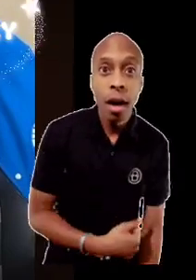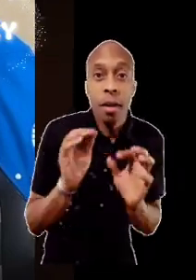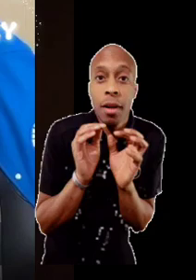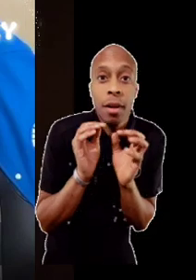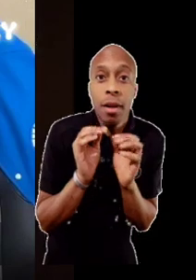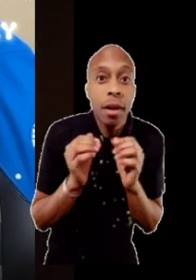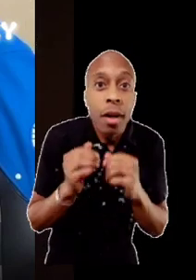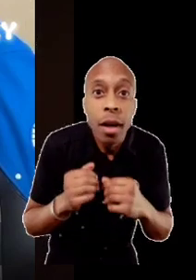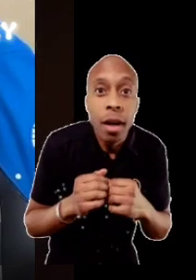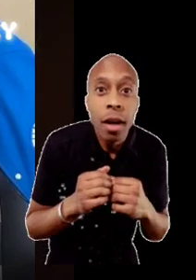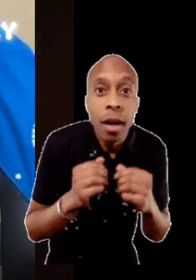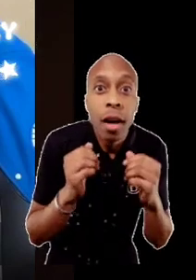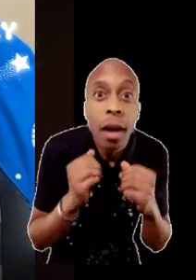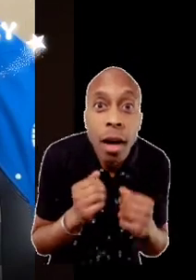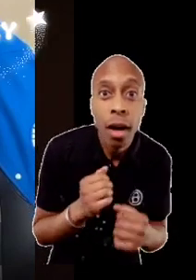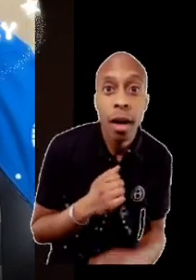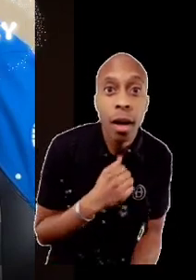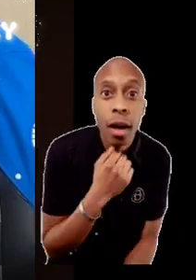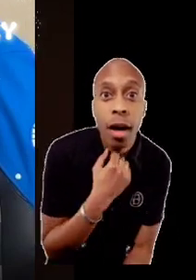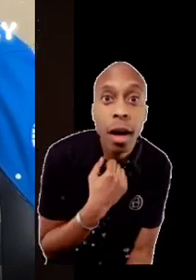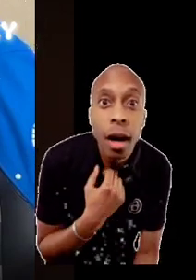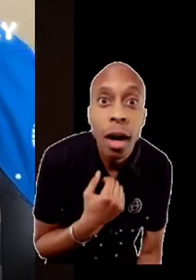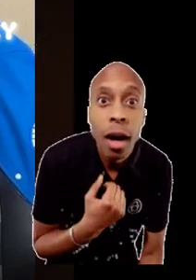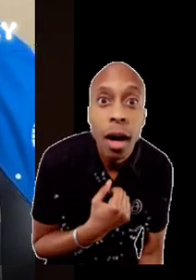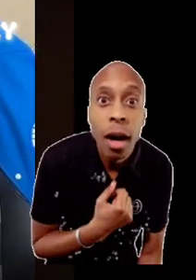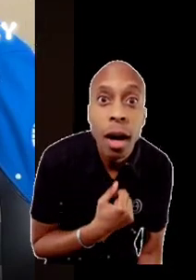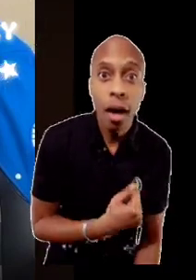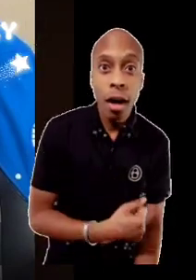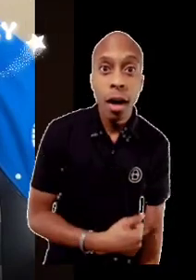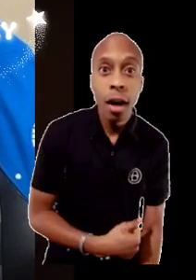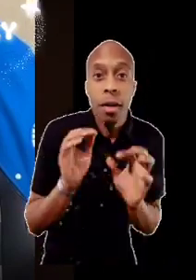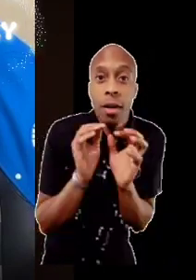go nowhere.